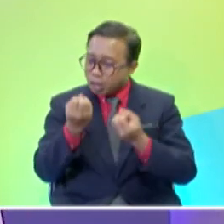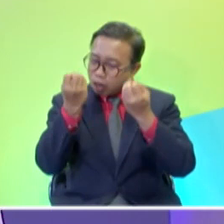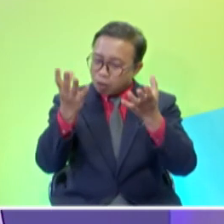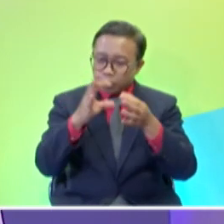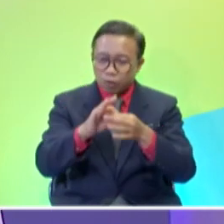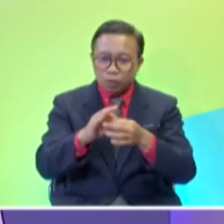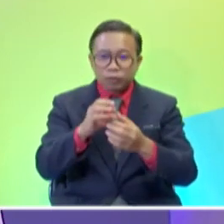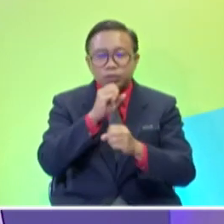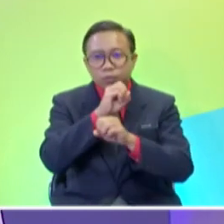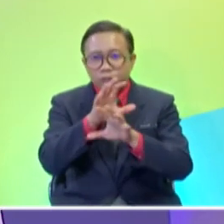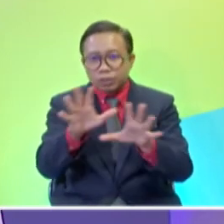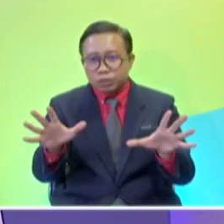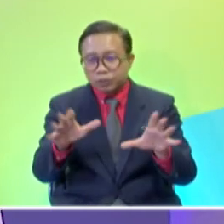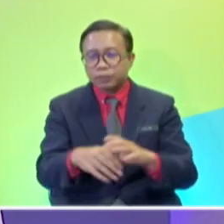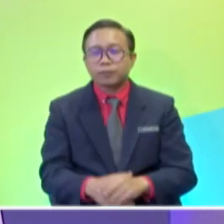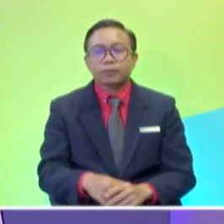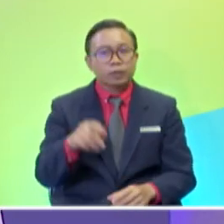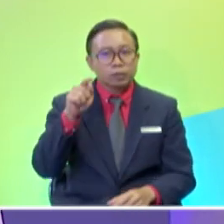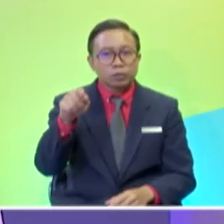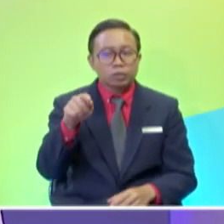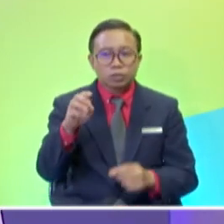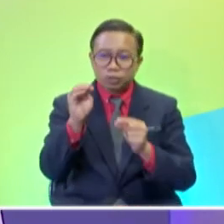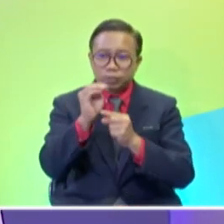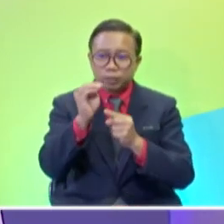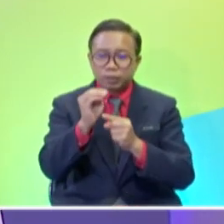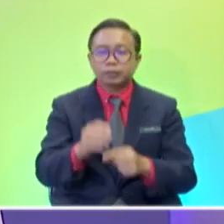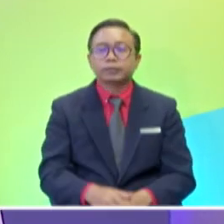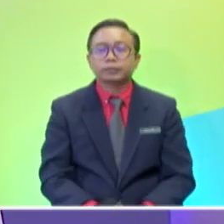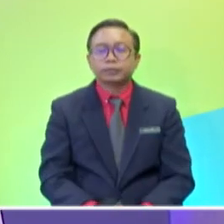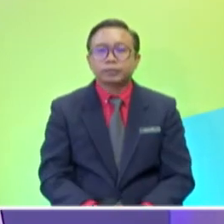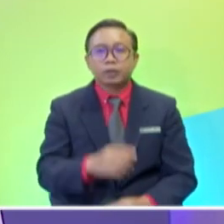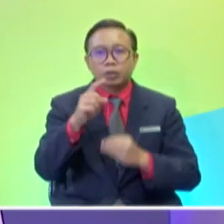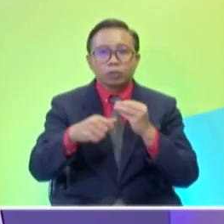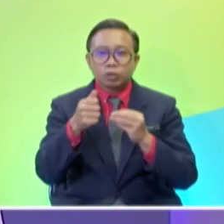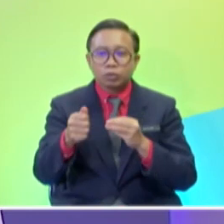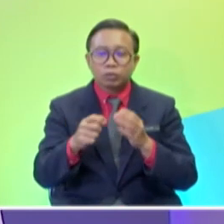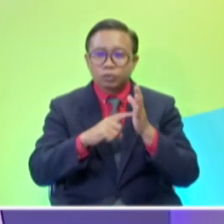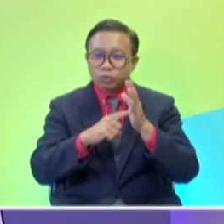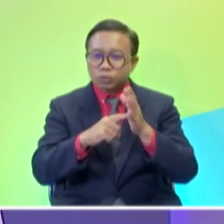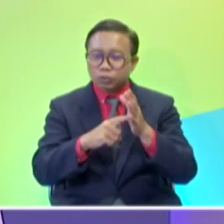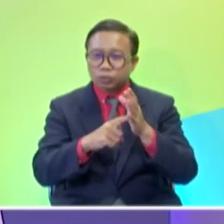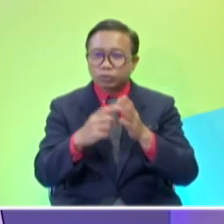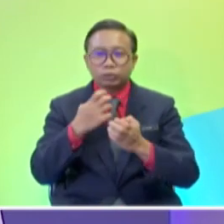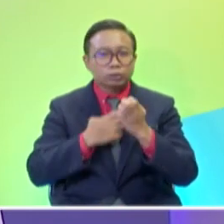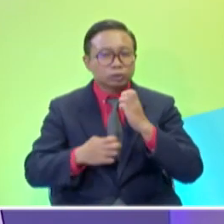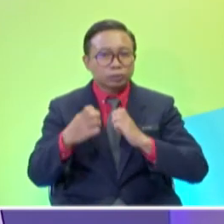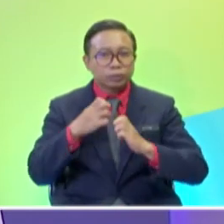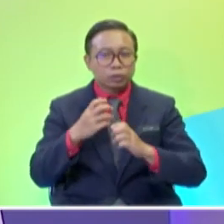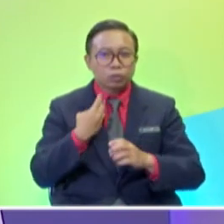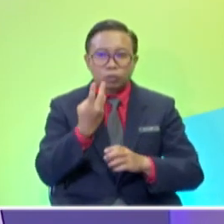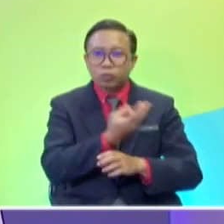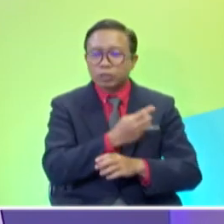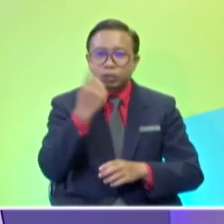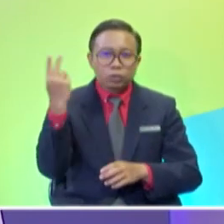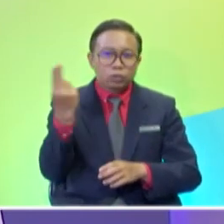exclamation mark, punctuation marks to be exact. So when you want to show excitement or shock, we usually